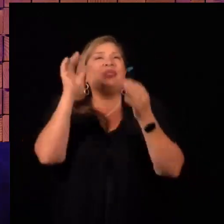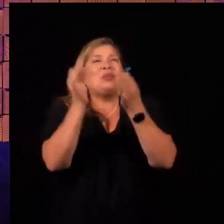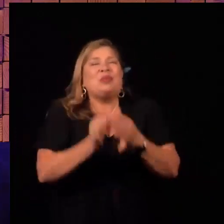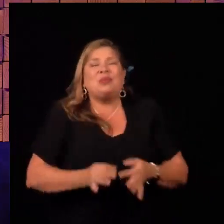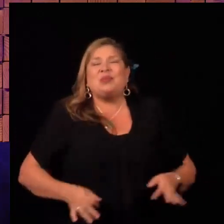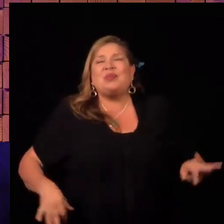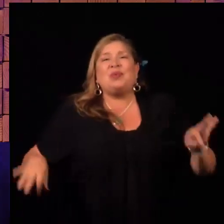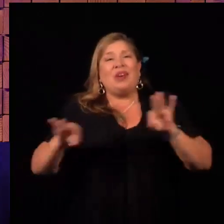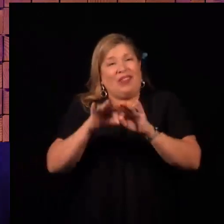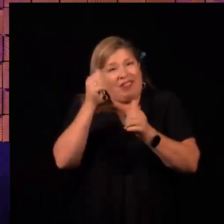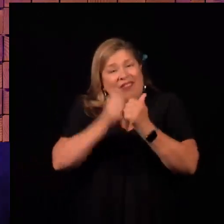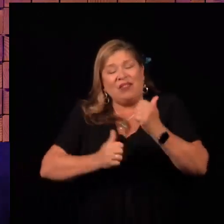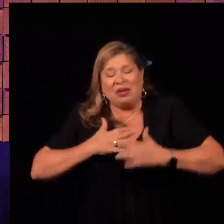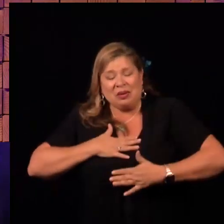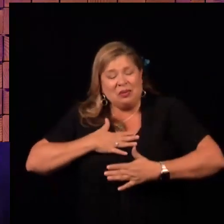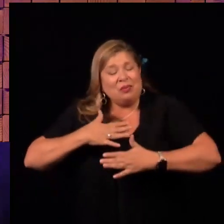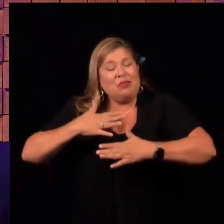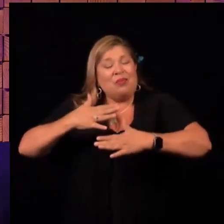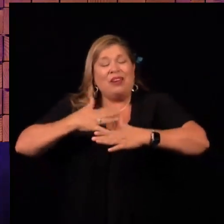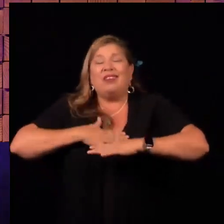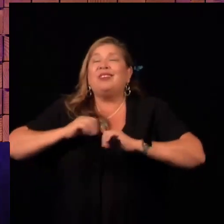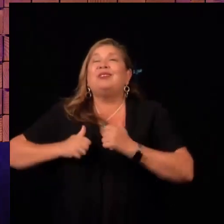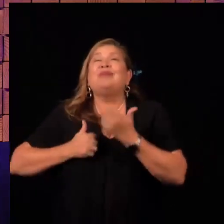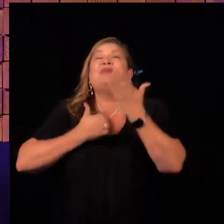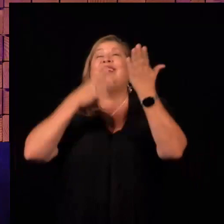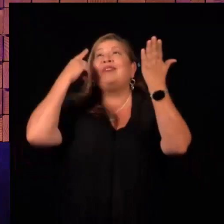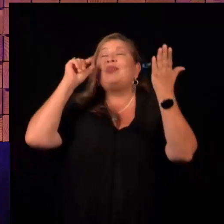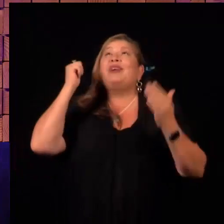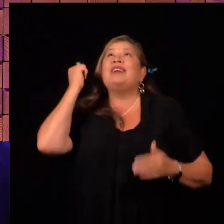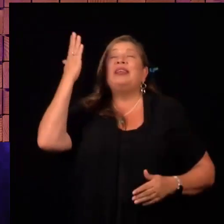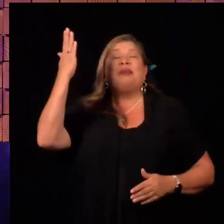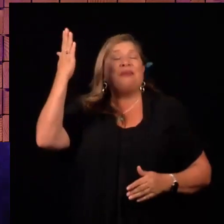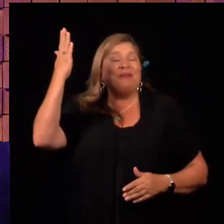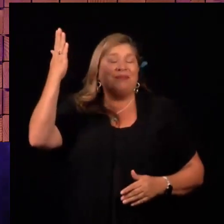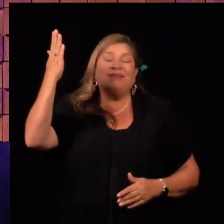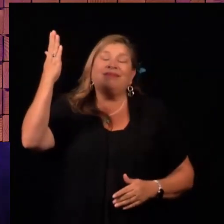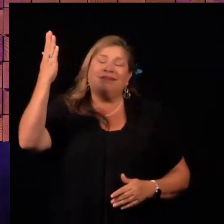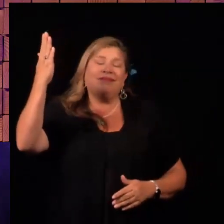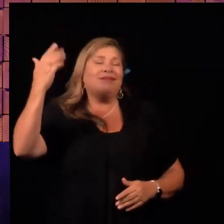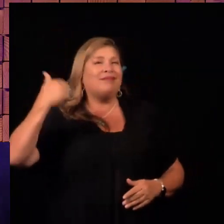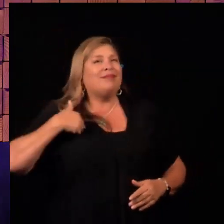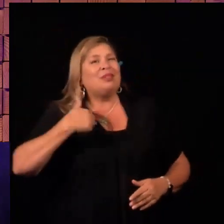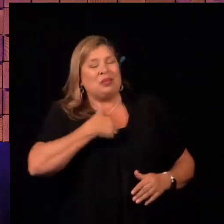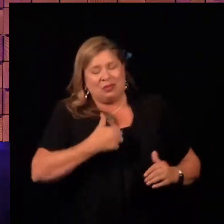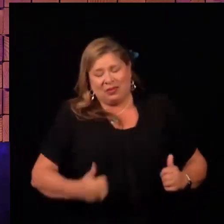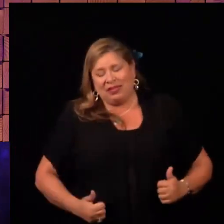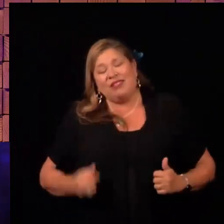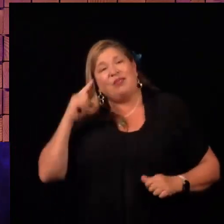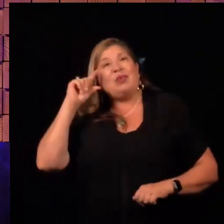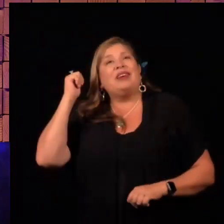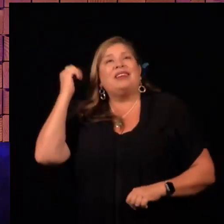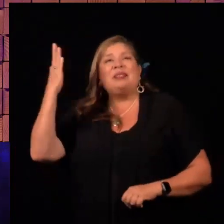Worthy of every breath we could ever breathe. We live for you.